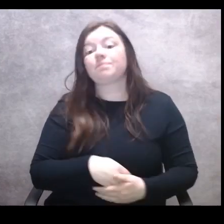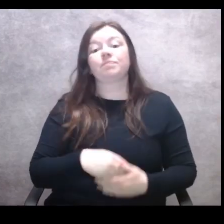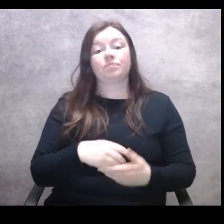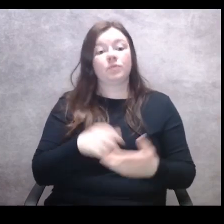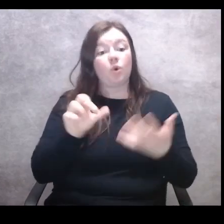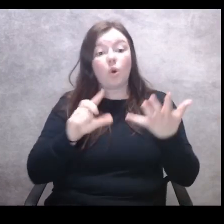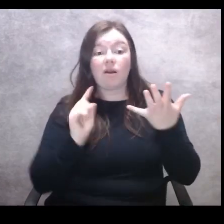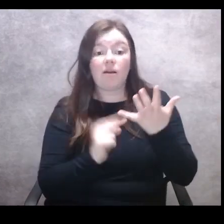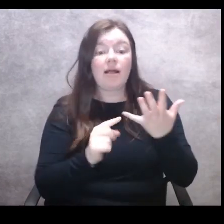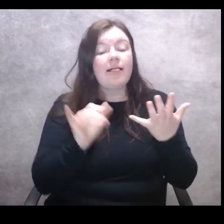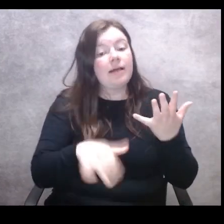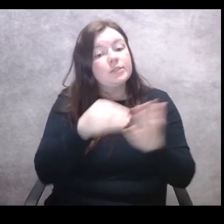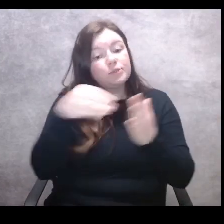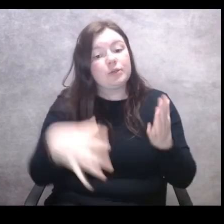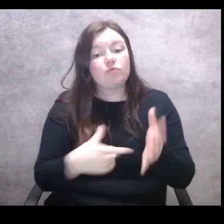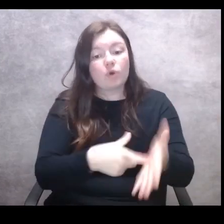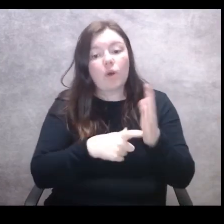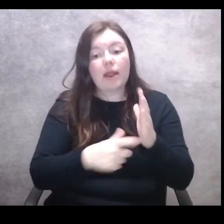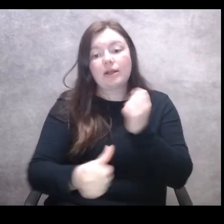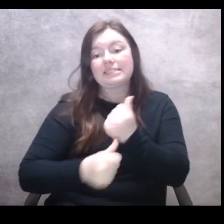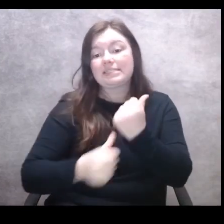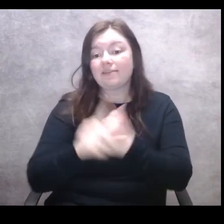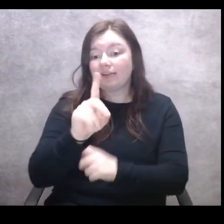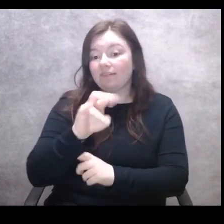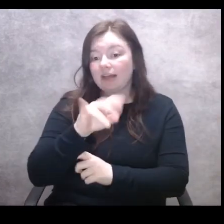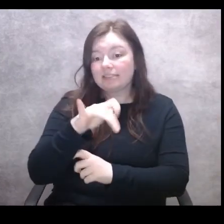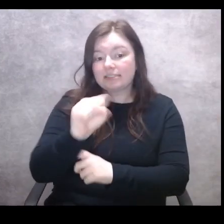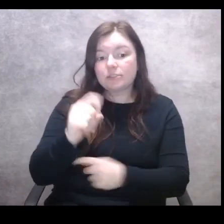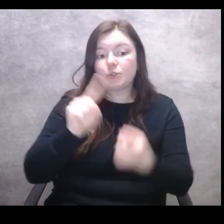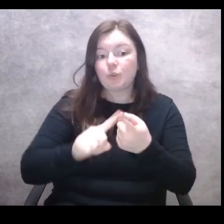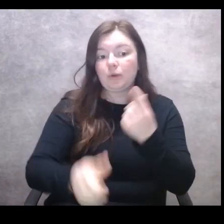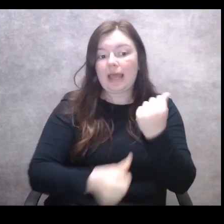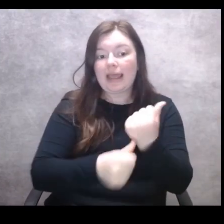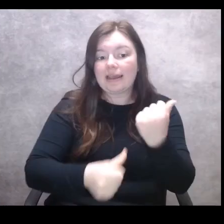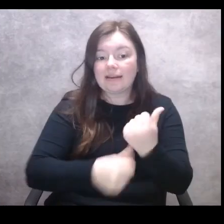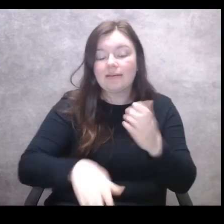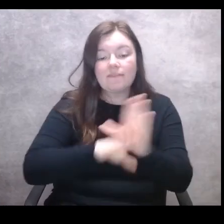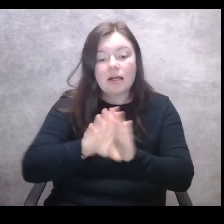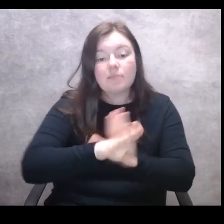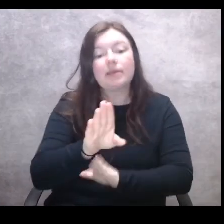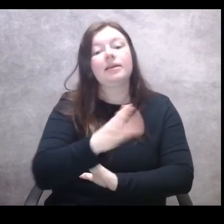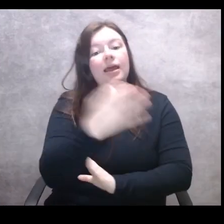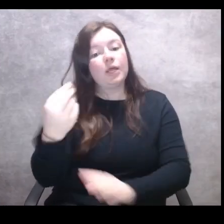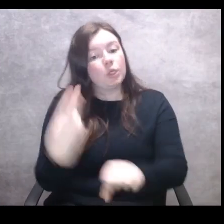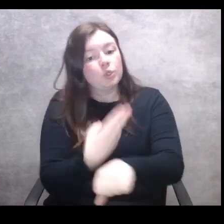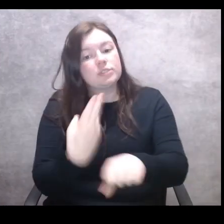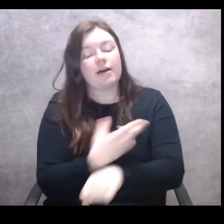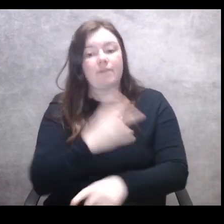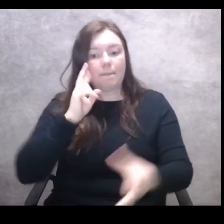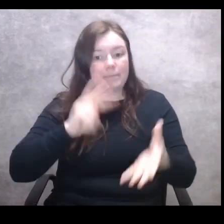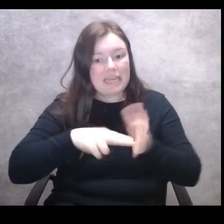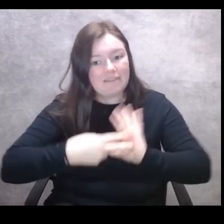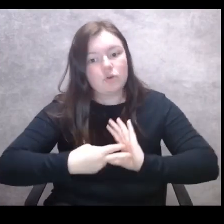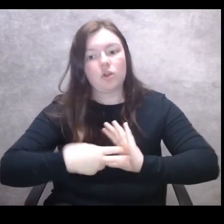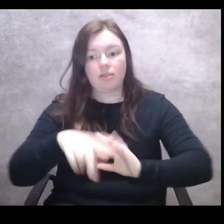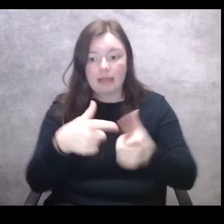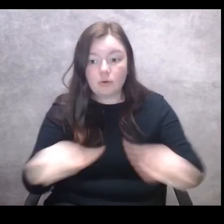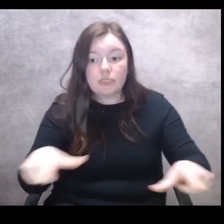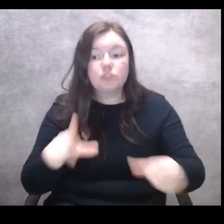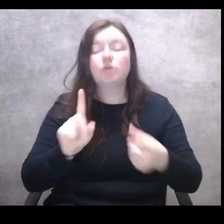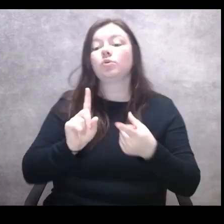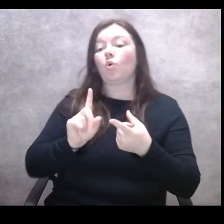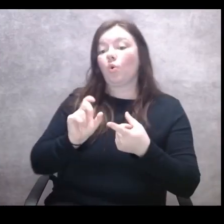require assistive devices to aid in the development and use of meaningful language to provide a mode of communication or